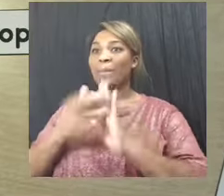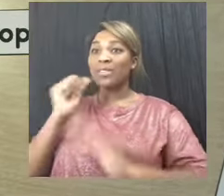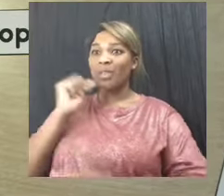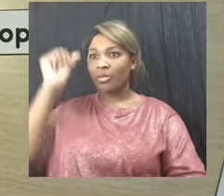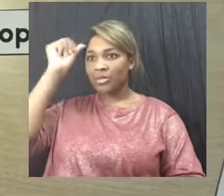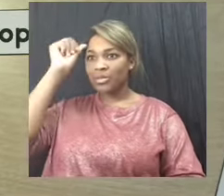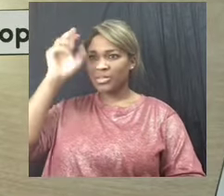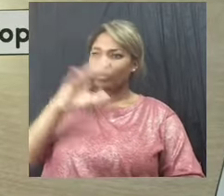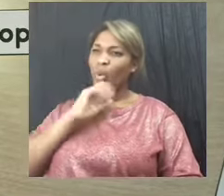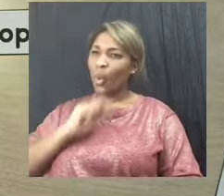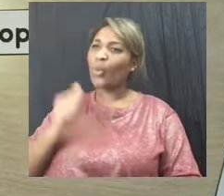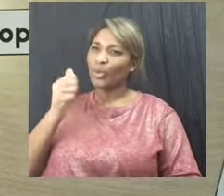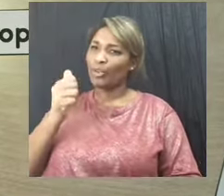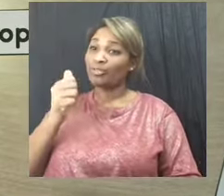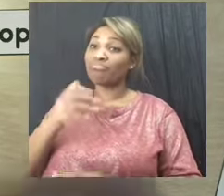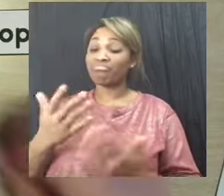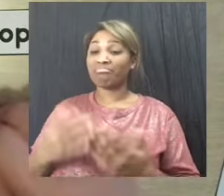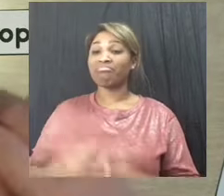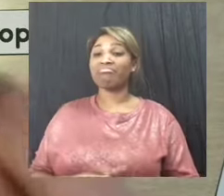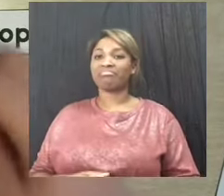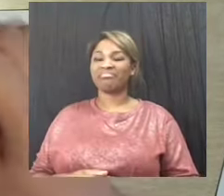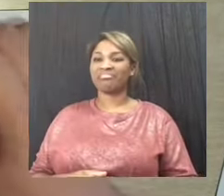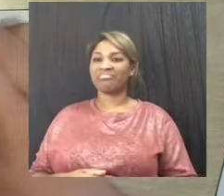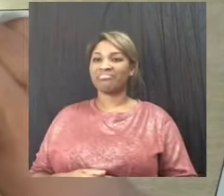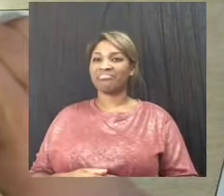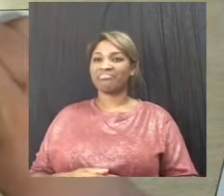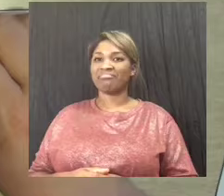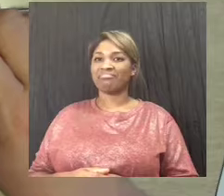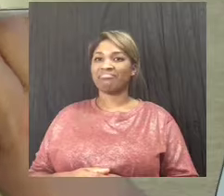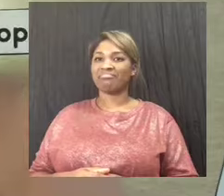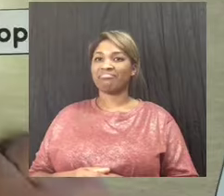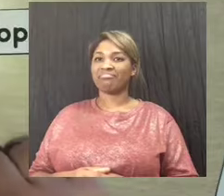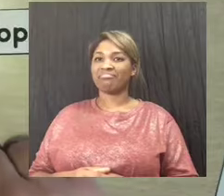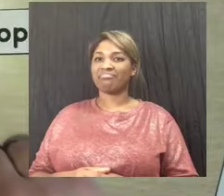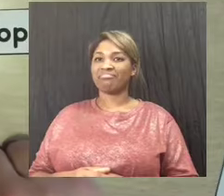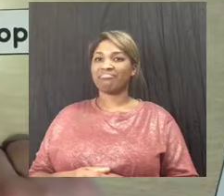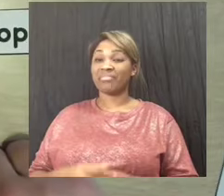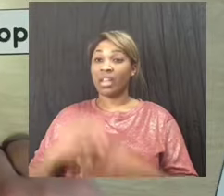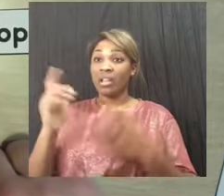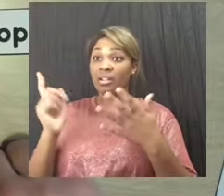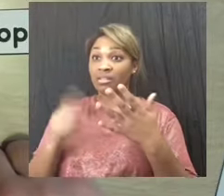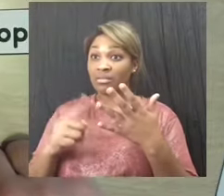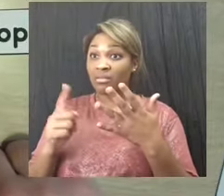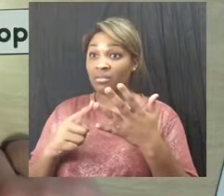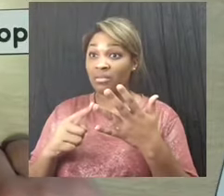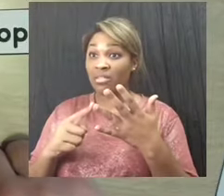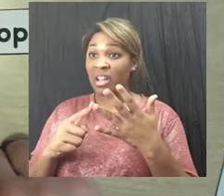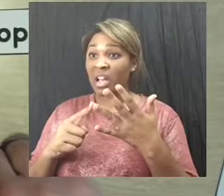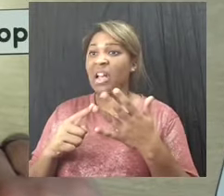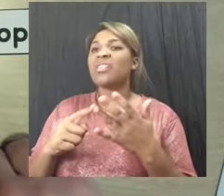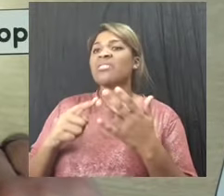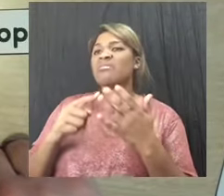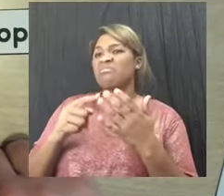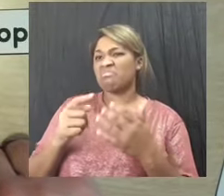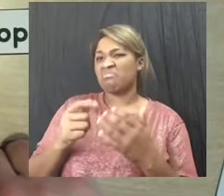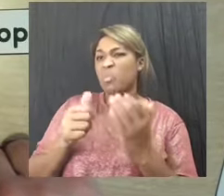older. Living things get rid of waste. That means that they go to the bathroom.